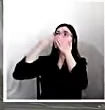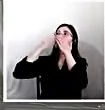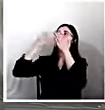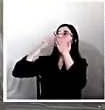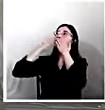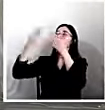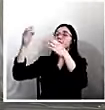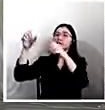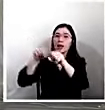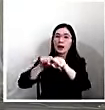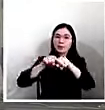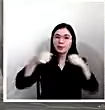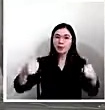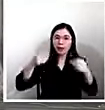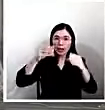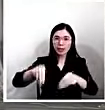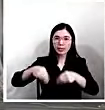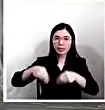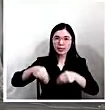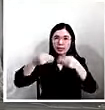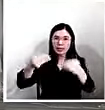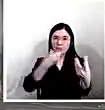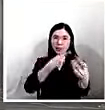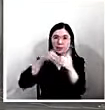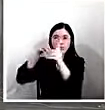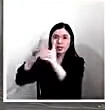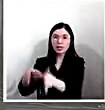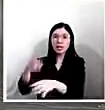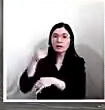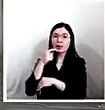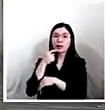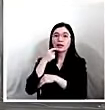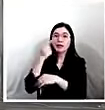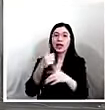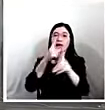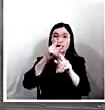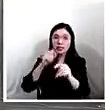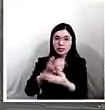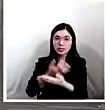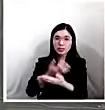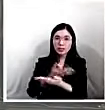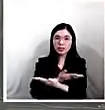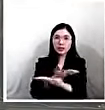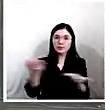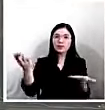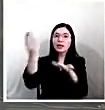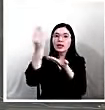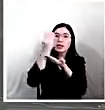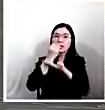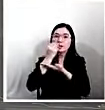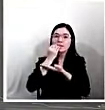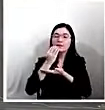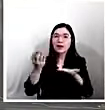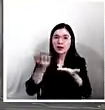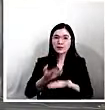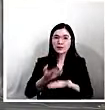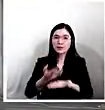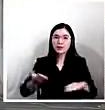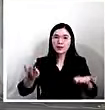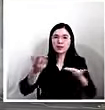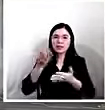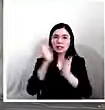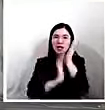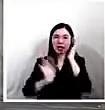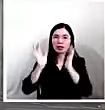it and gave it to his disciples, saying, "Take this, all of you, and eat of it, for this is